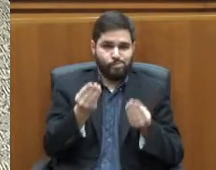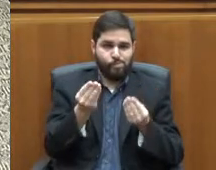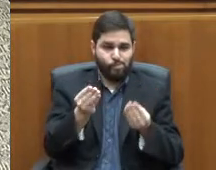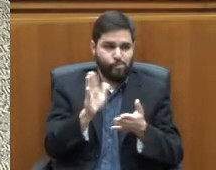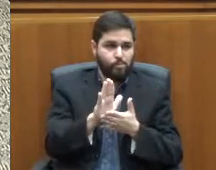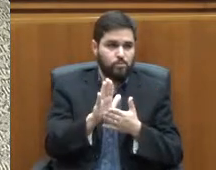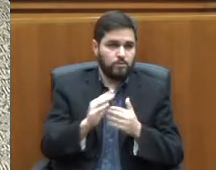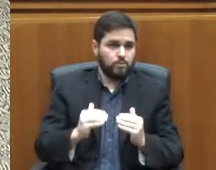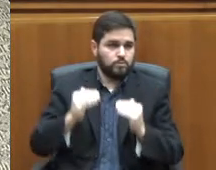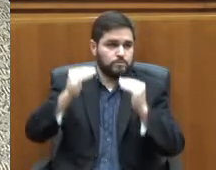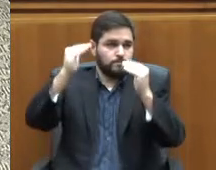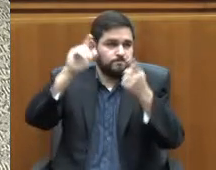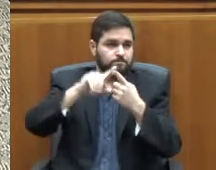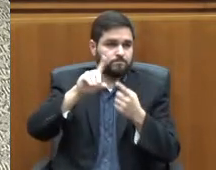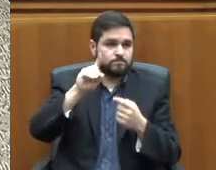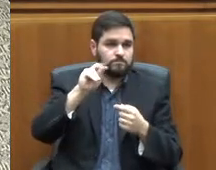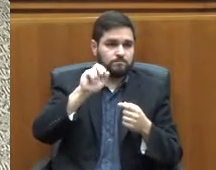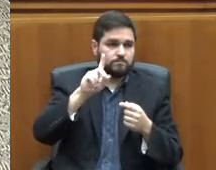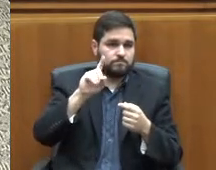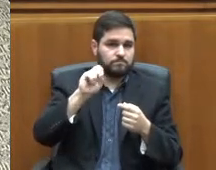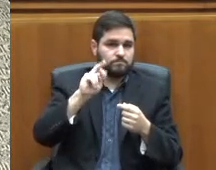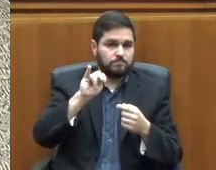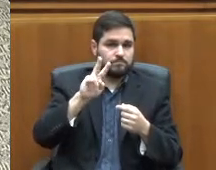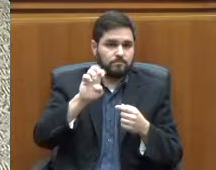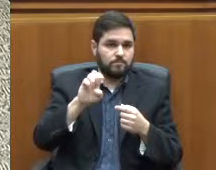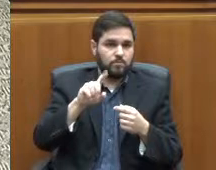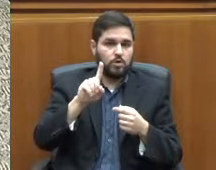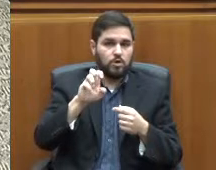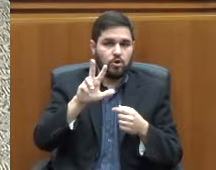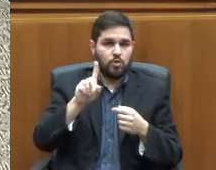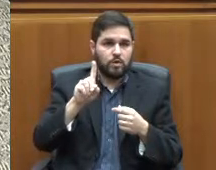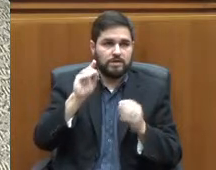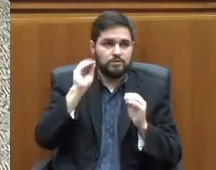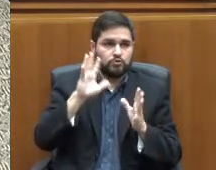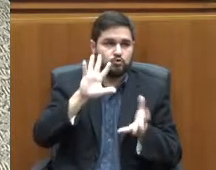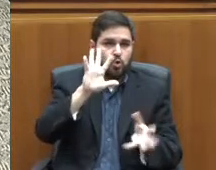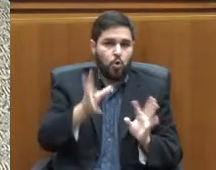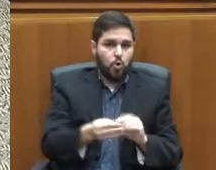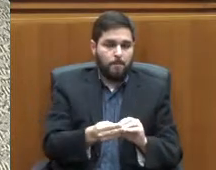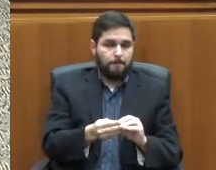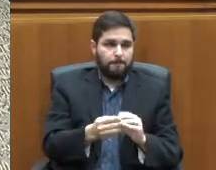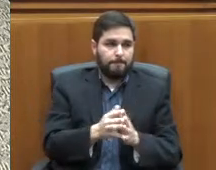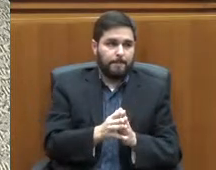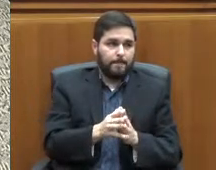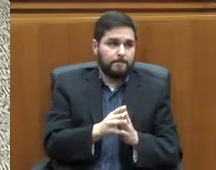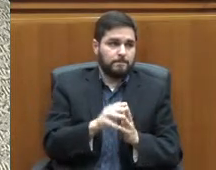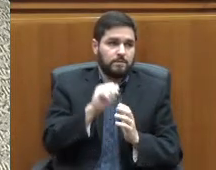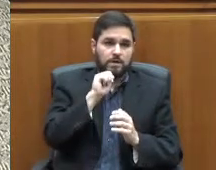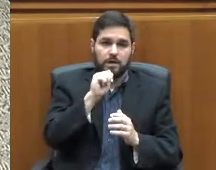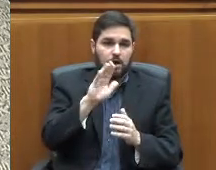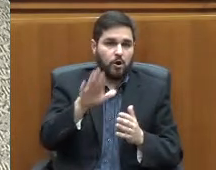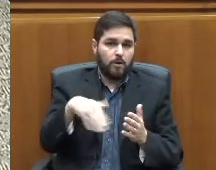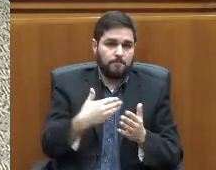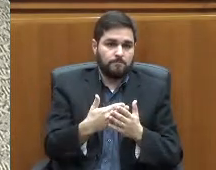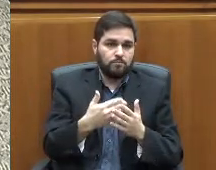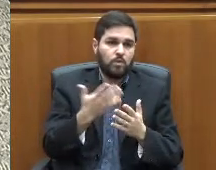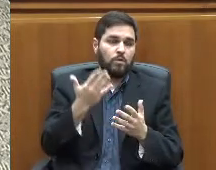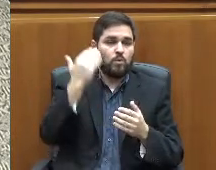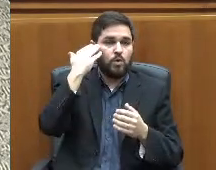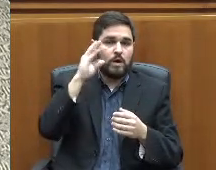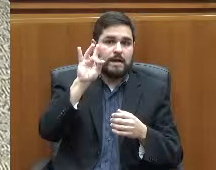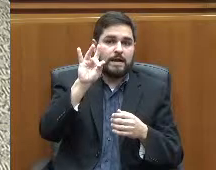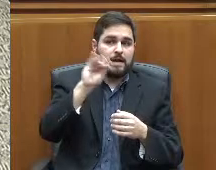schools that work up to Downsville High School. That's 131 teachers total. And so not all of those, and we know